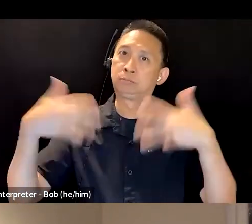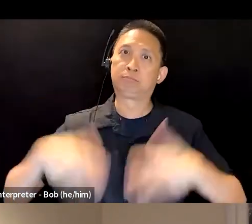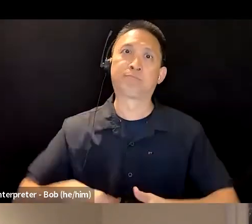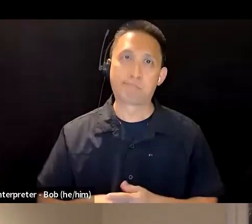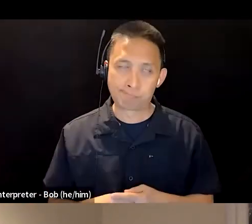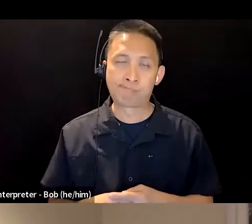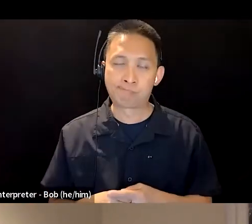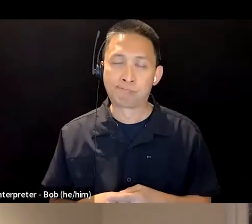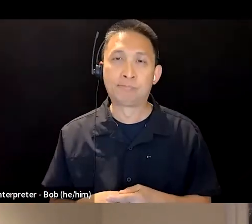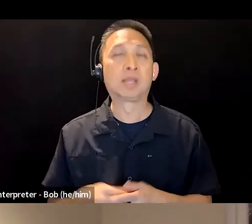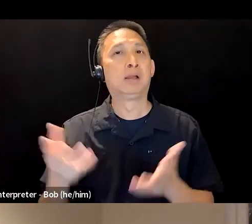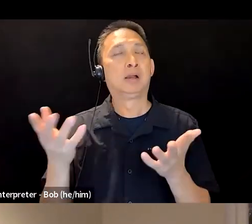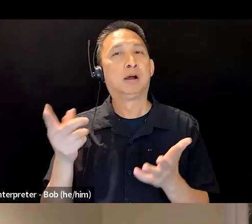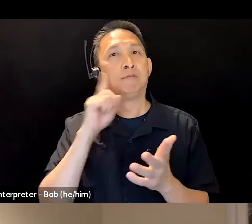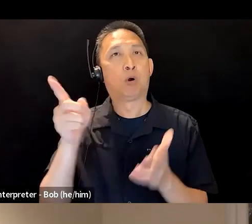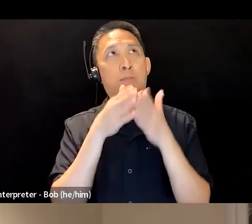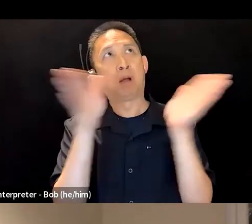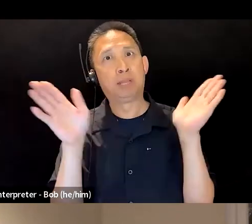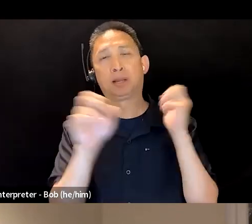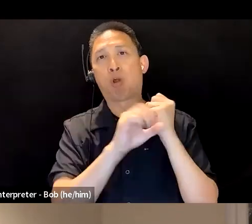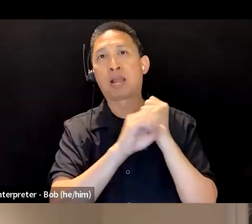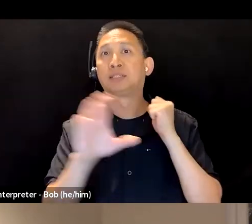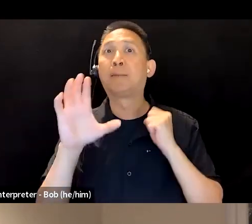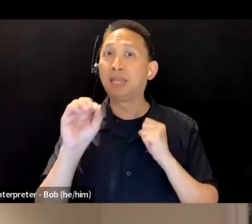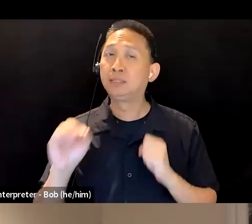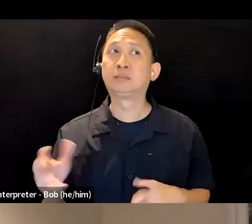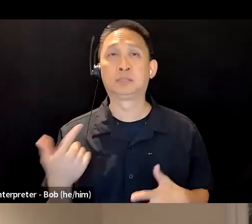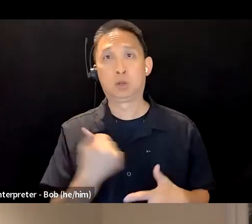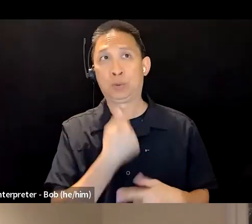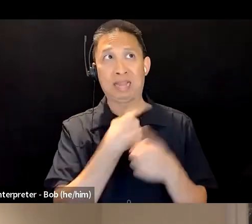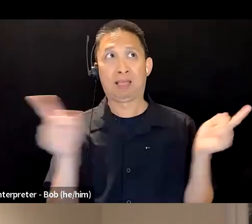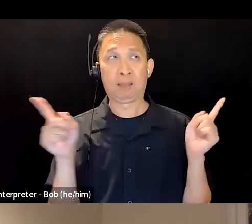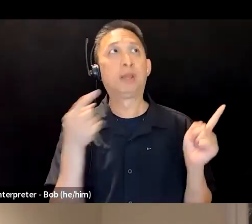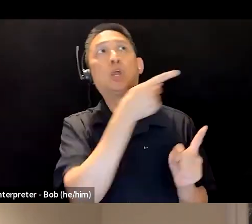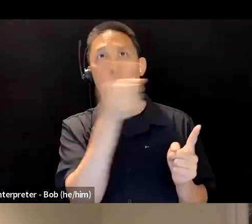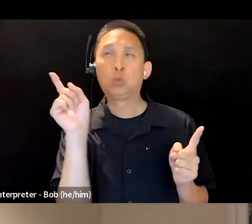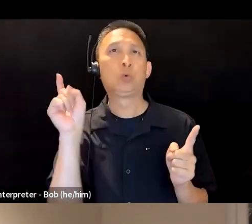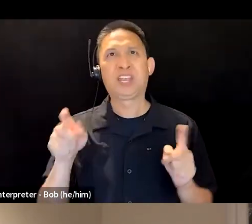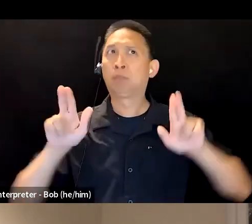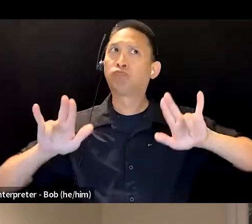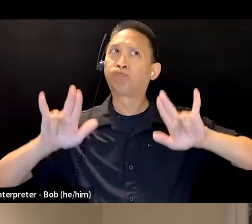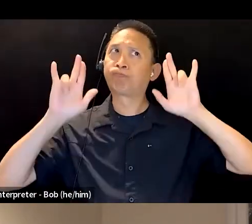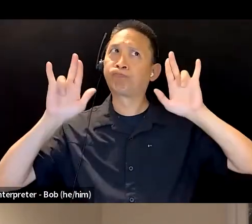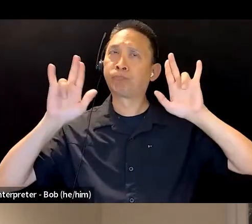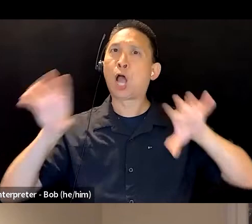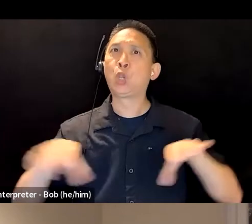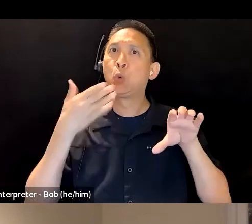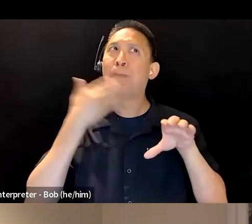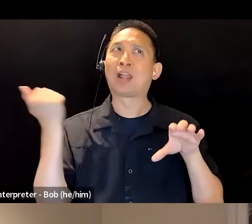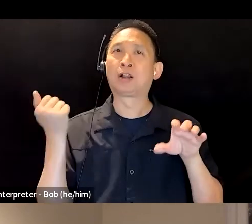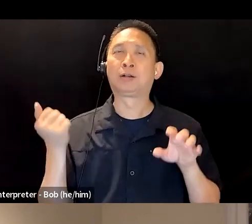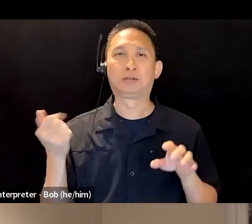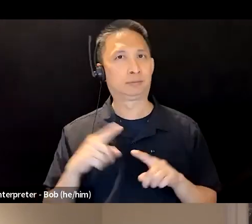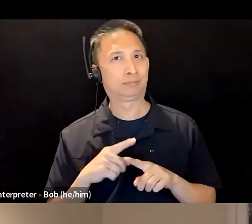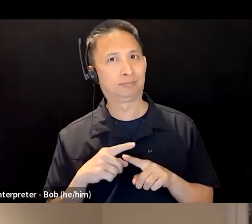say, you are kind of a beacon. You're expected to be better than the others. But in reality, that's really not the